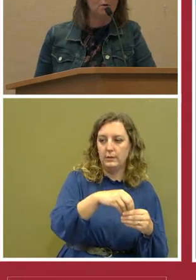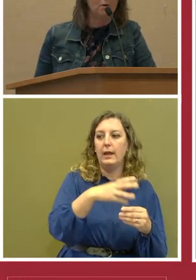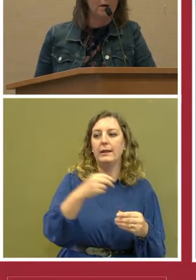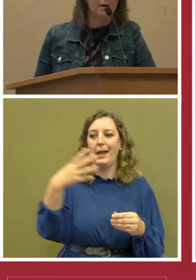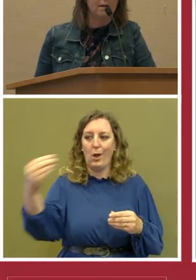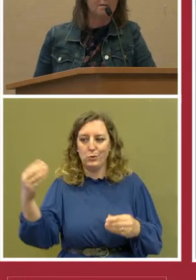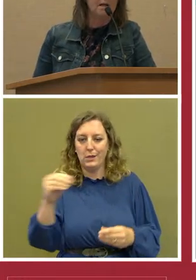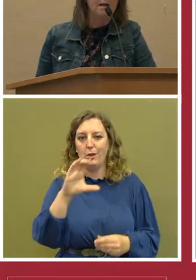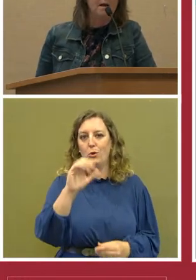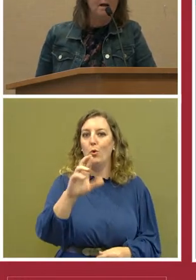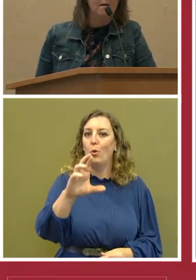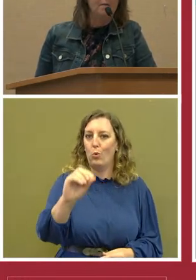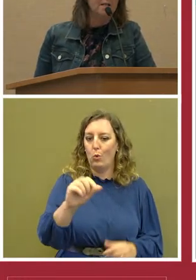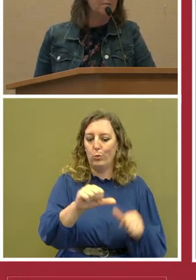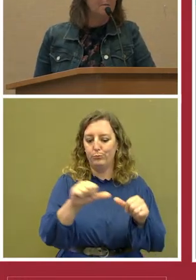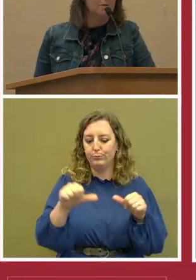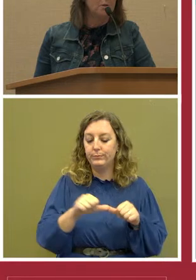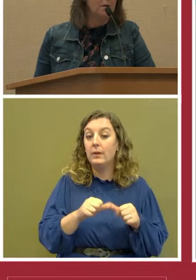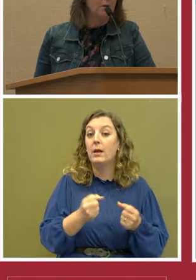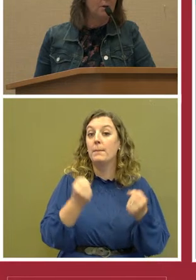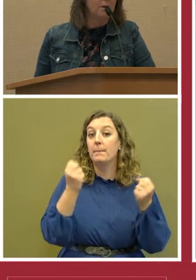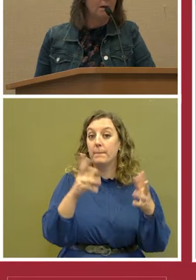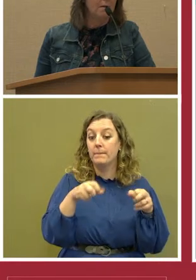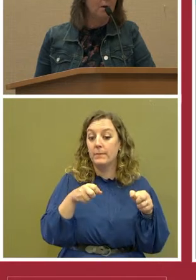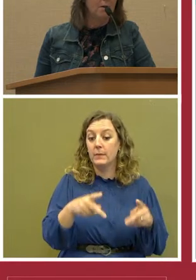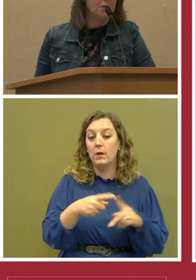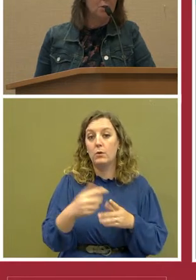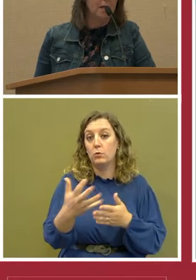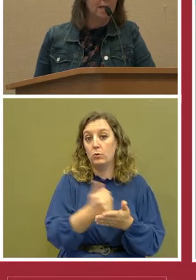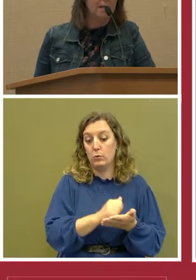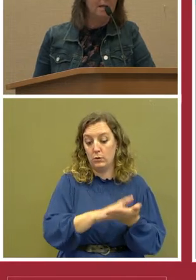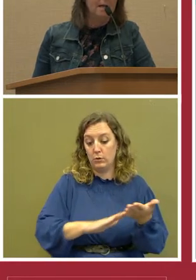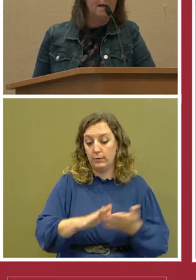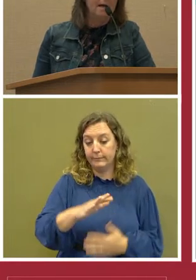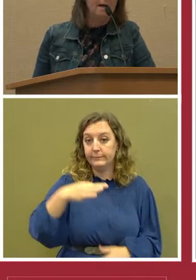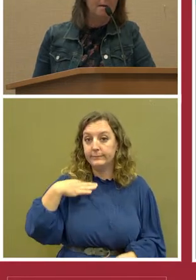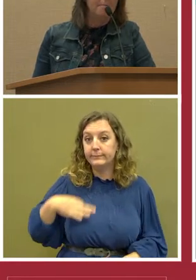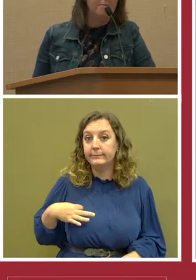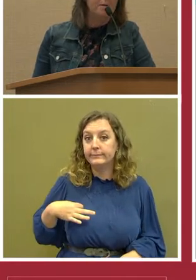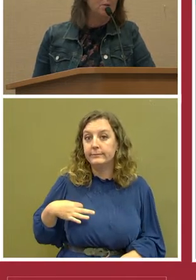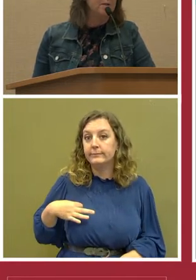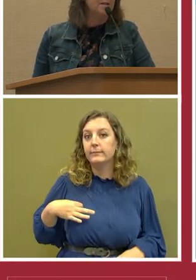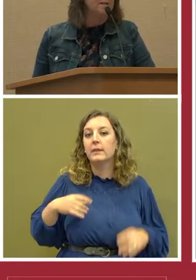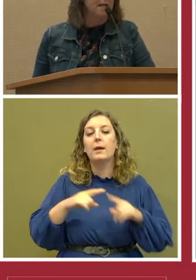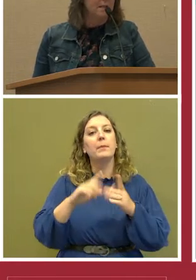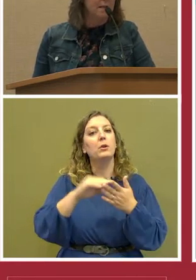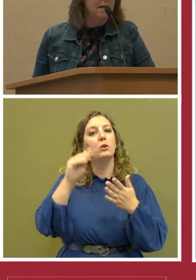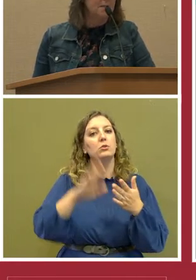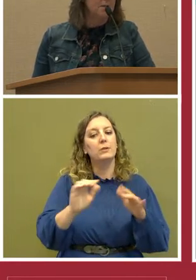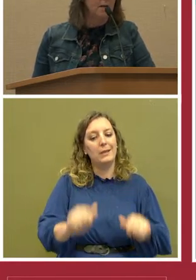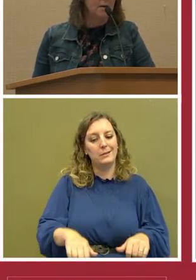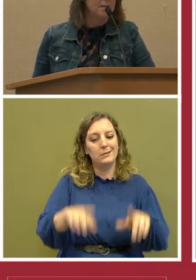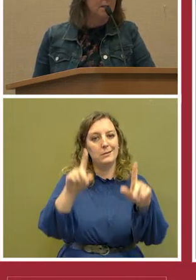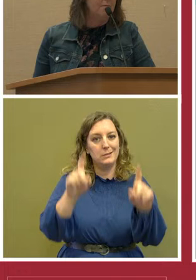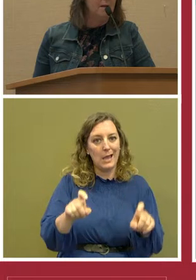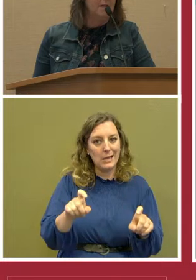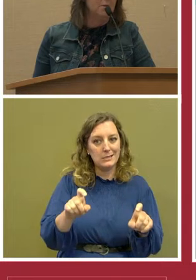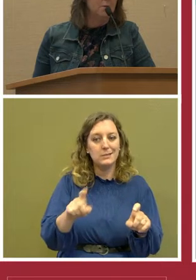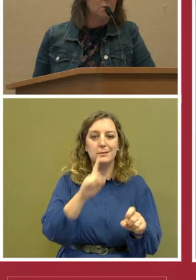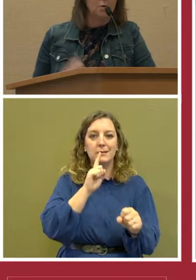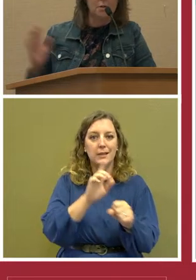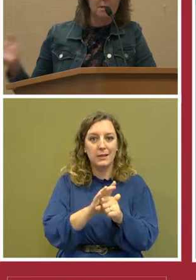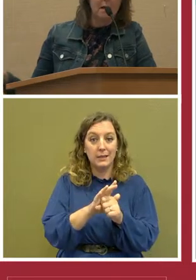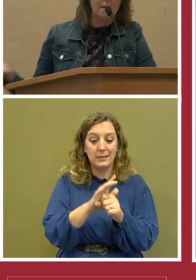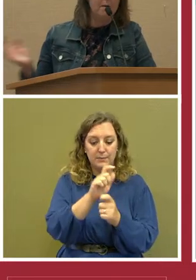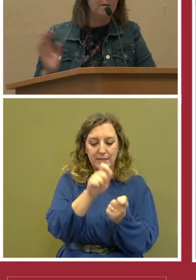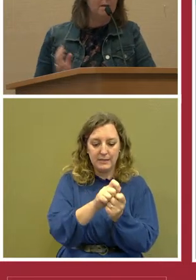outside of the core areas. Lots of opportunity to earn college credit. But students can take the test. They're guaranteed, if they get a